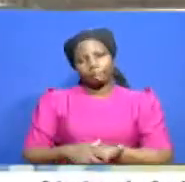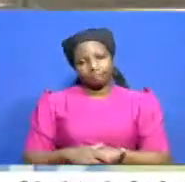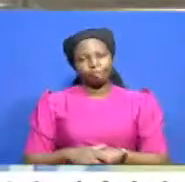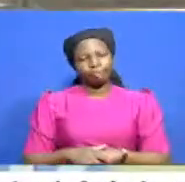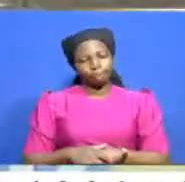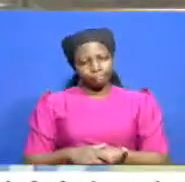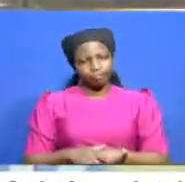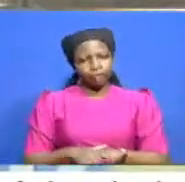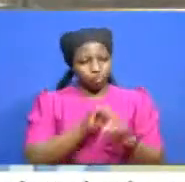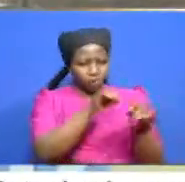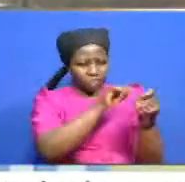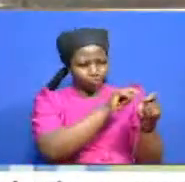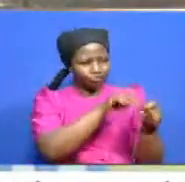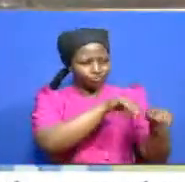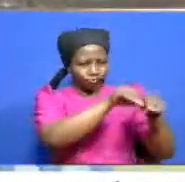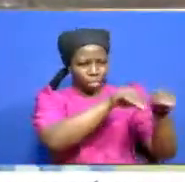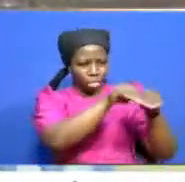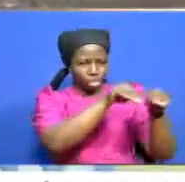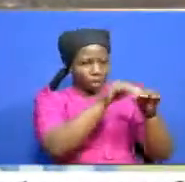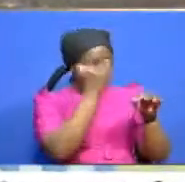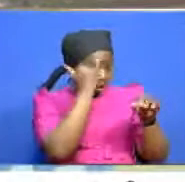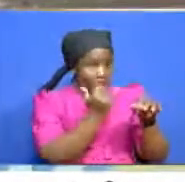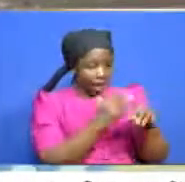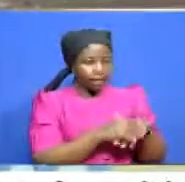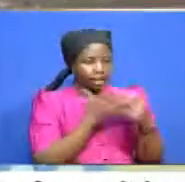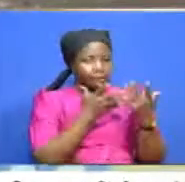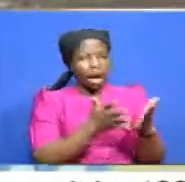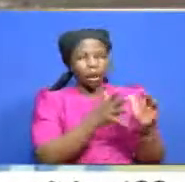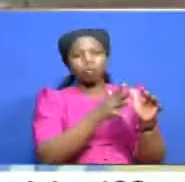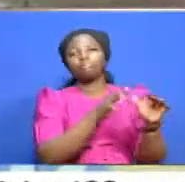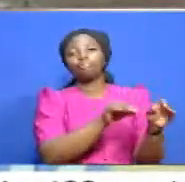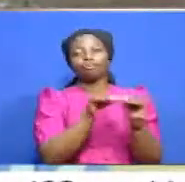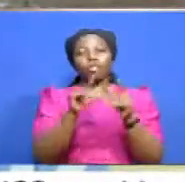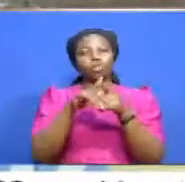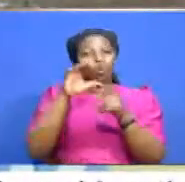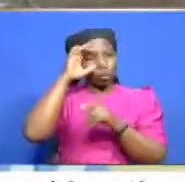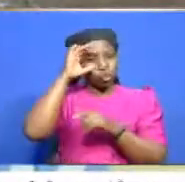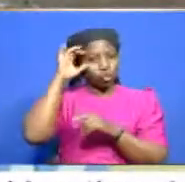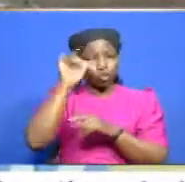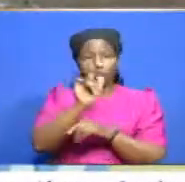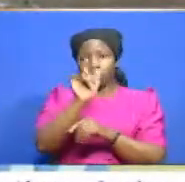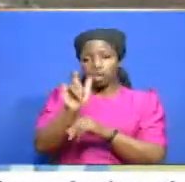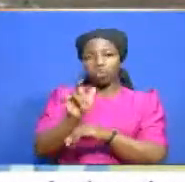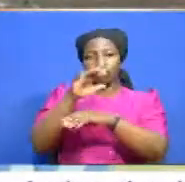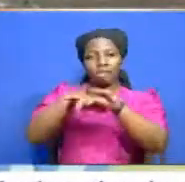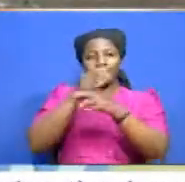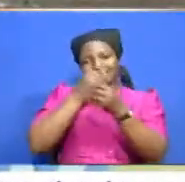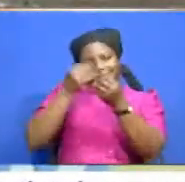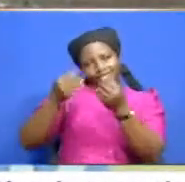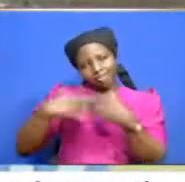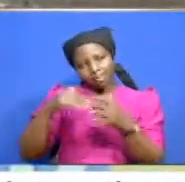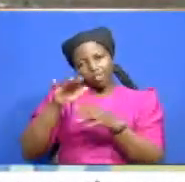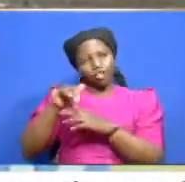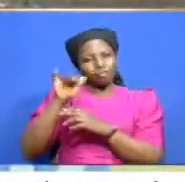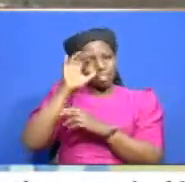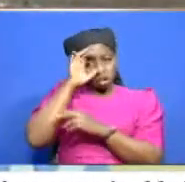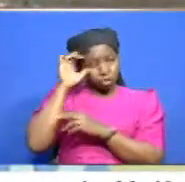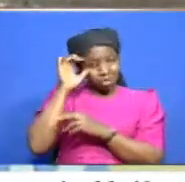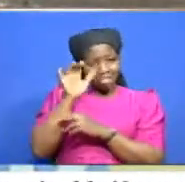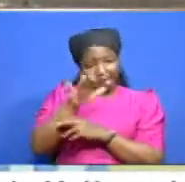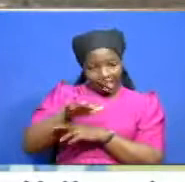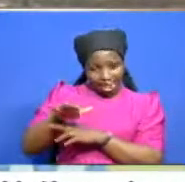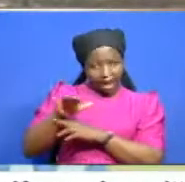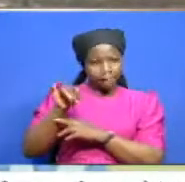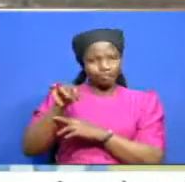idea. Yes. In a bit, we'll be crossing over to the coastal region to catch the latest from that part of the country. But before I